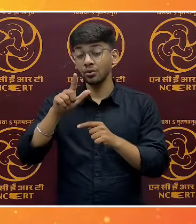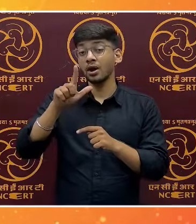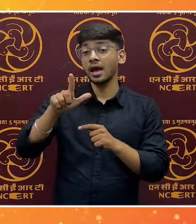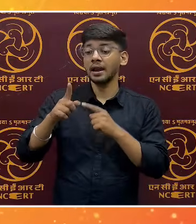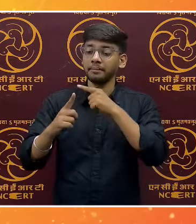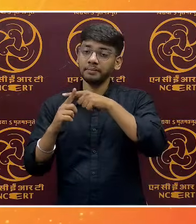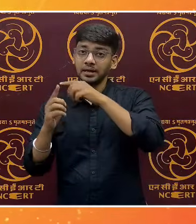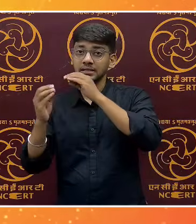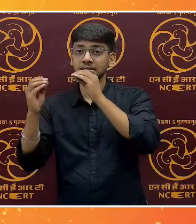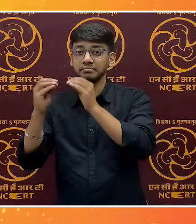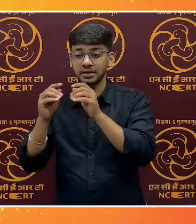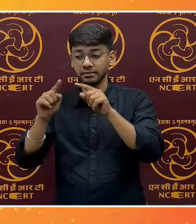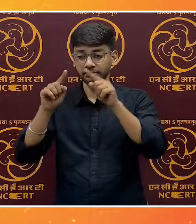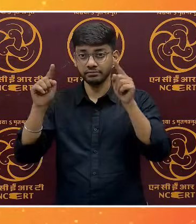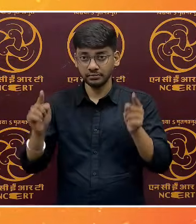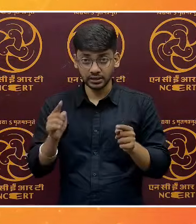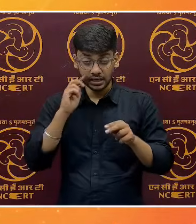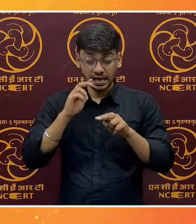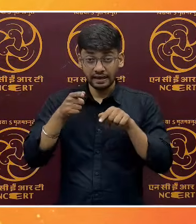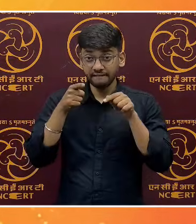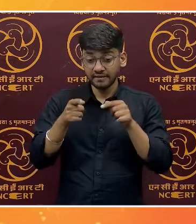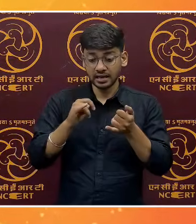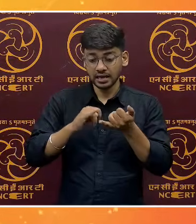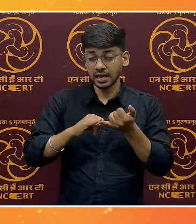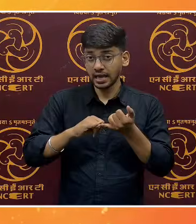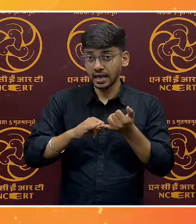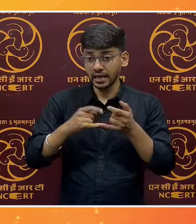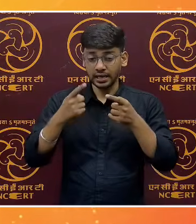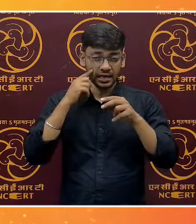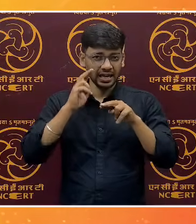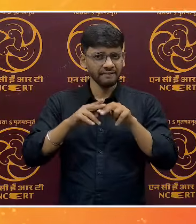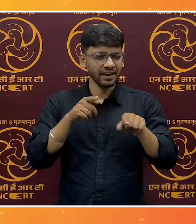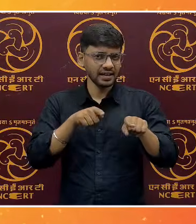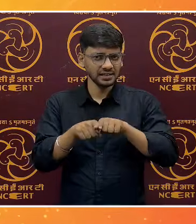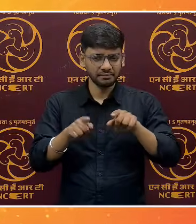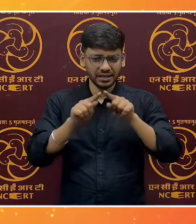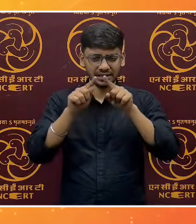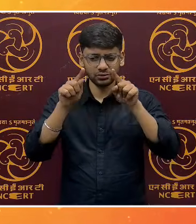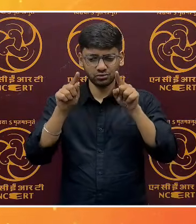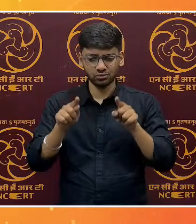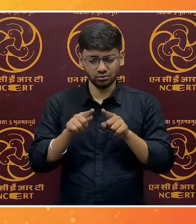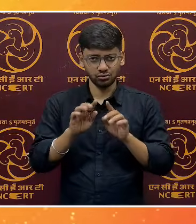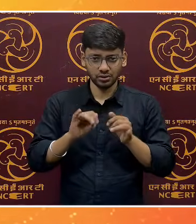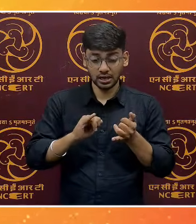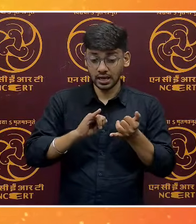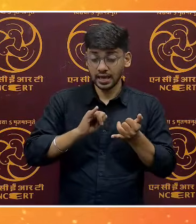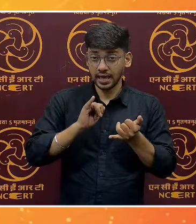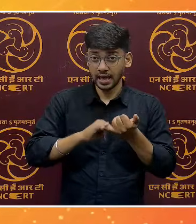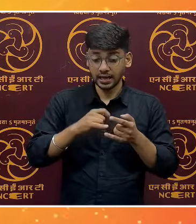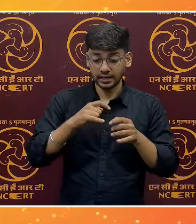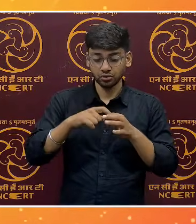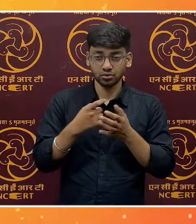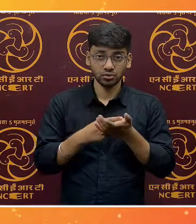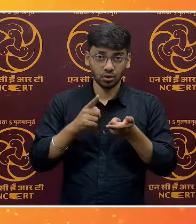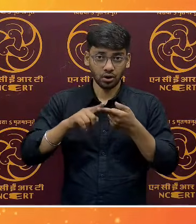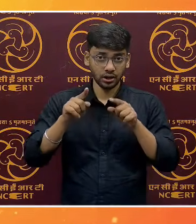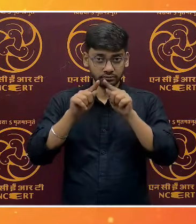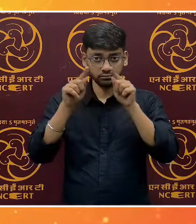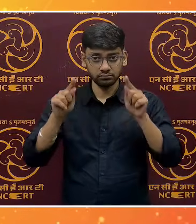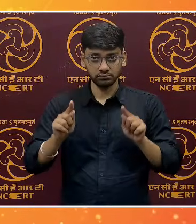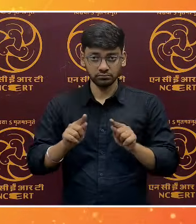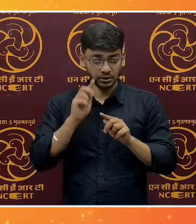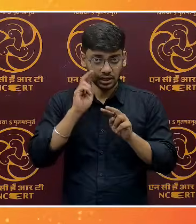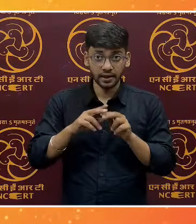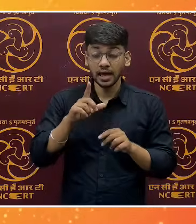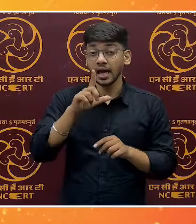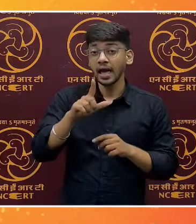Now what if it is a square? Let's suppose it's a square. So what is this? L should be equals to B, and also